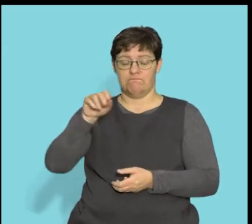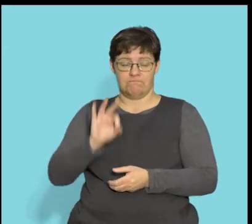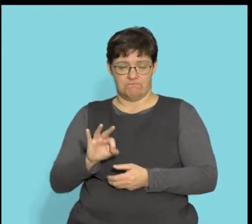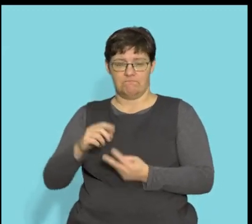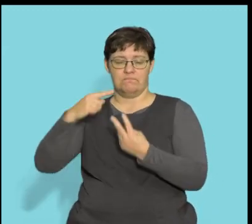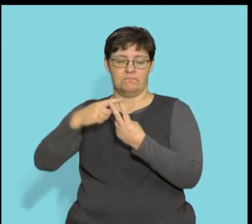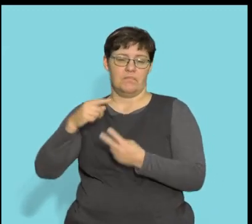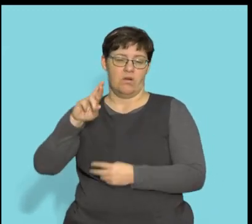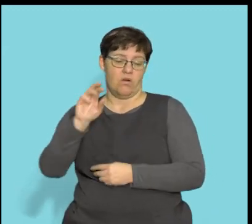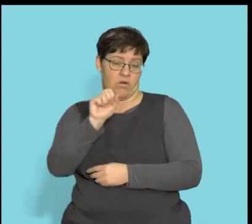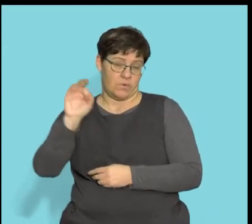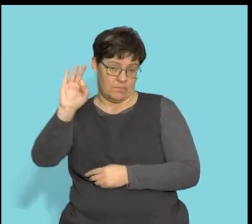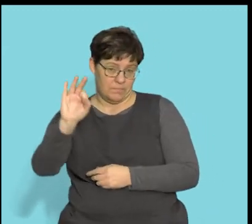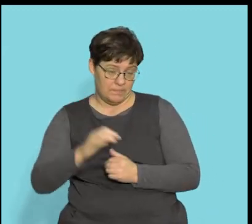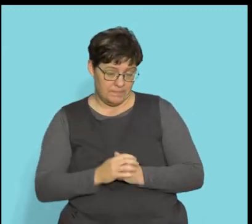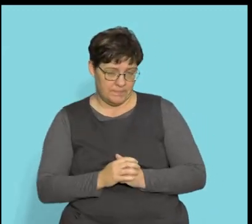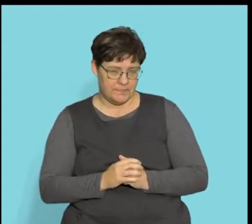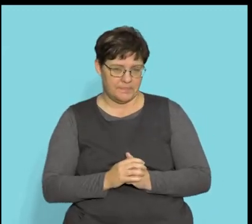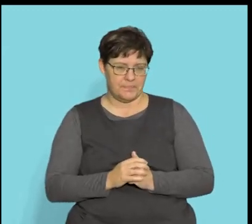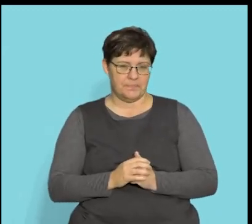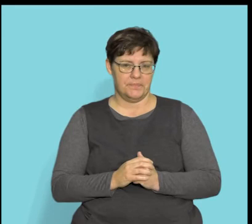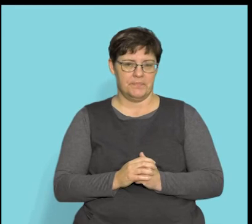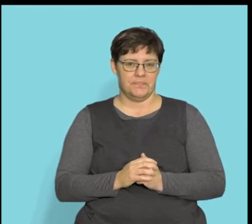pi r cubed. So